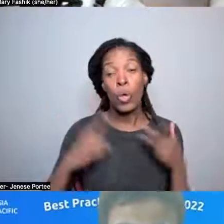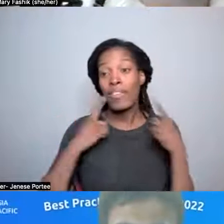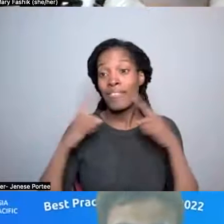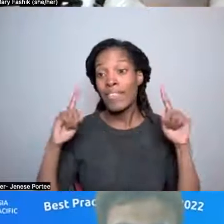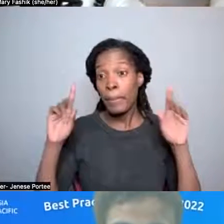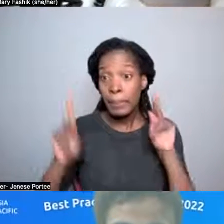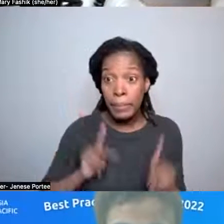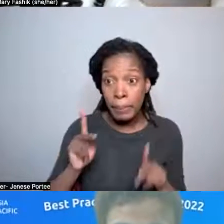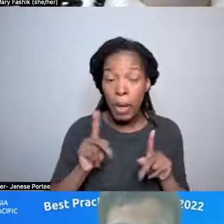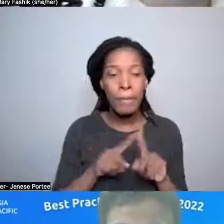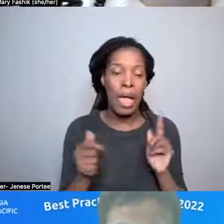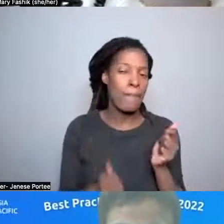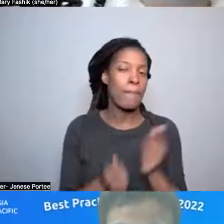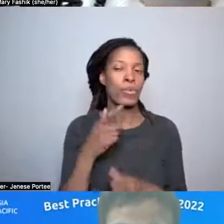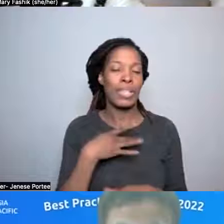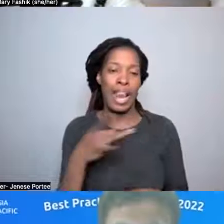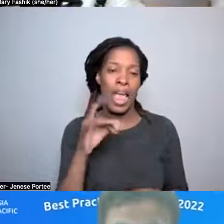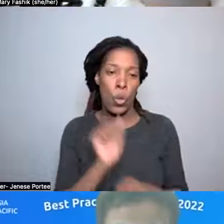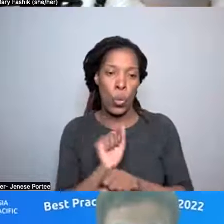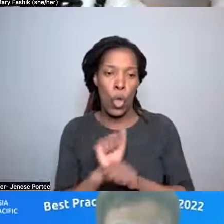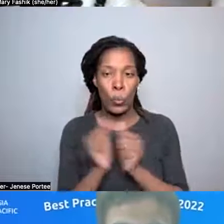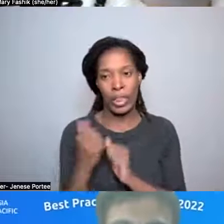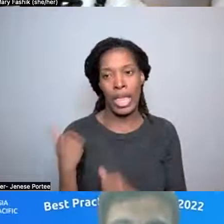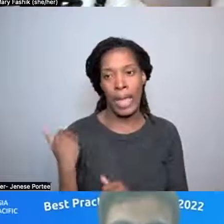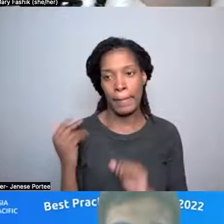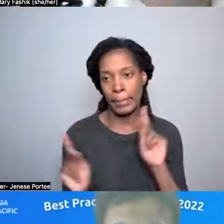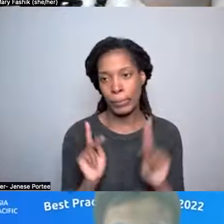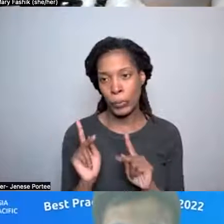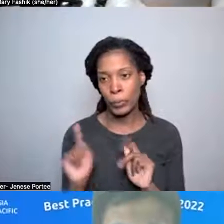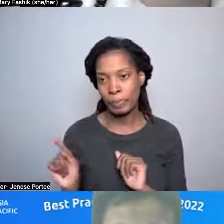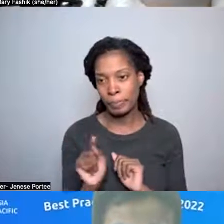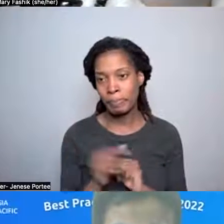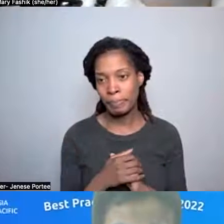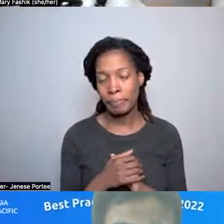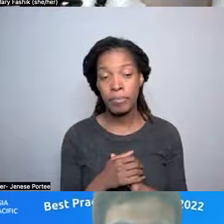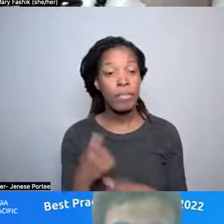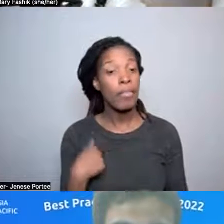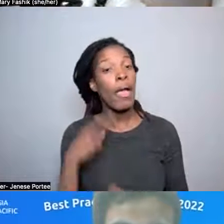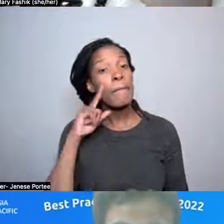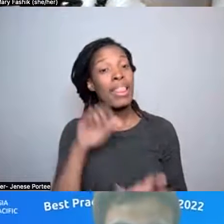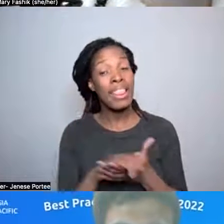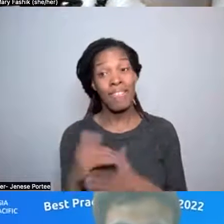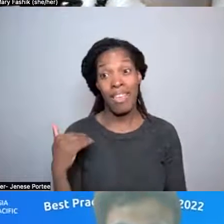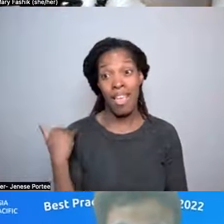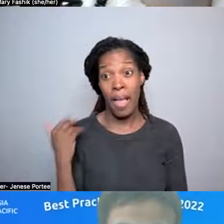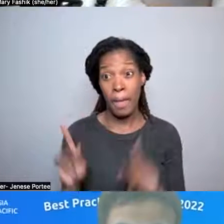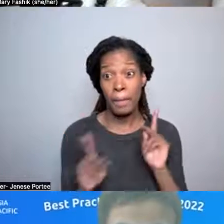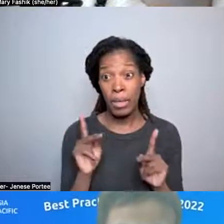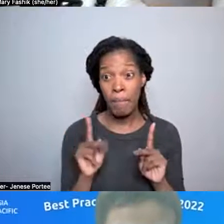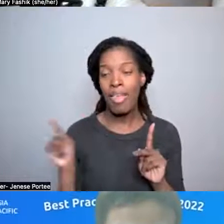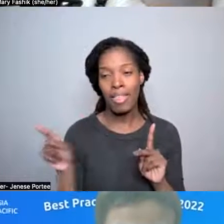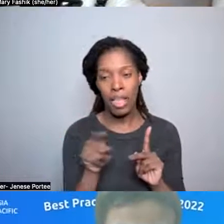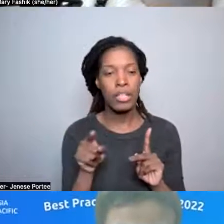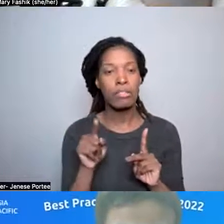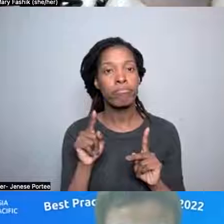I mostly like to work with the youth. I believe that the youth of today is the mindset